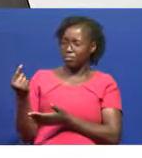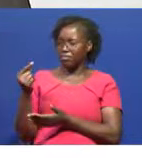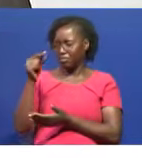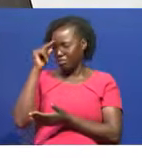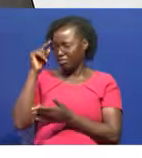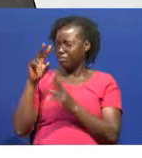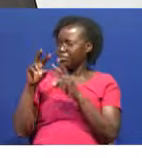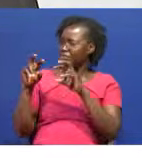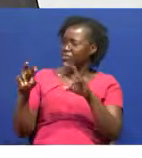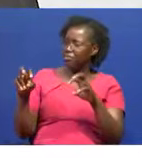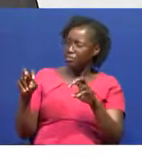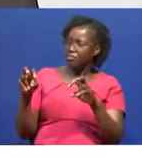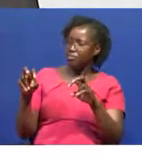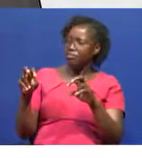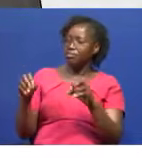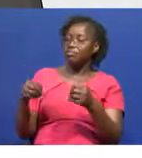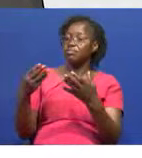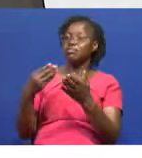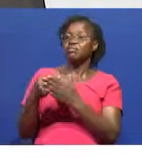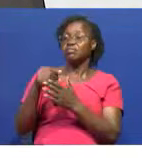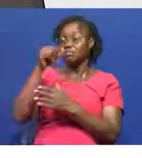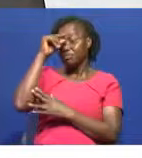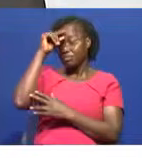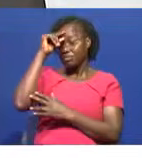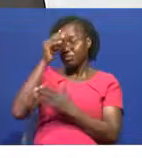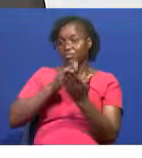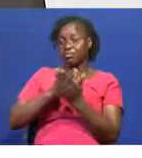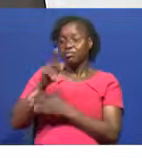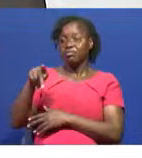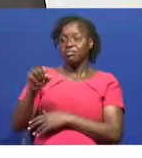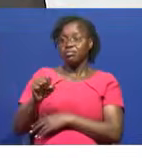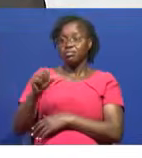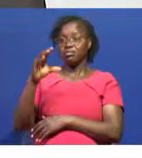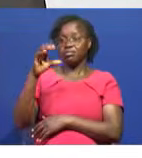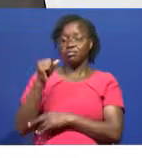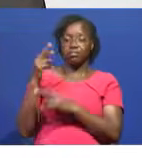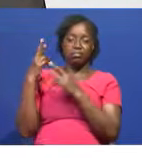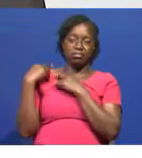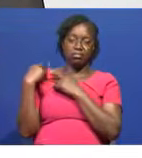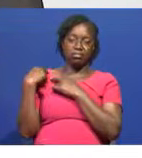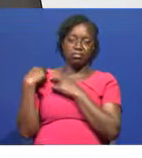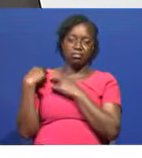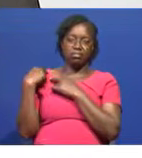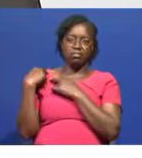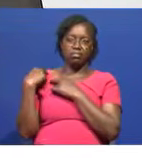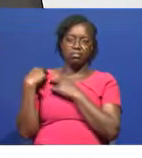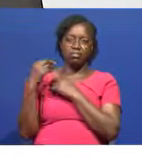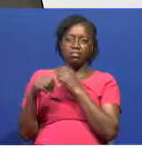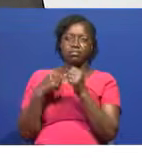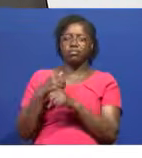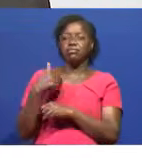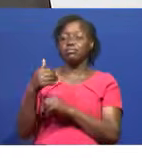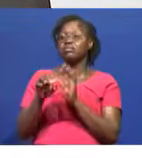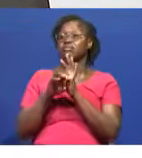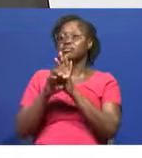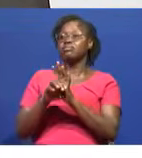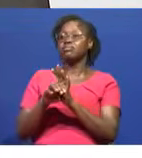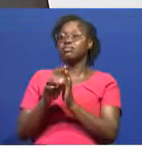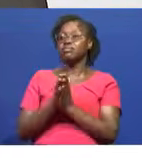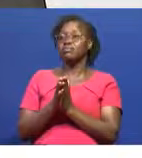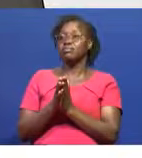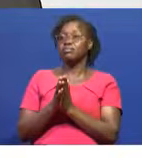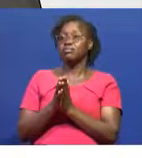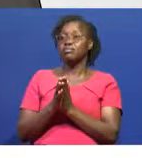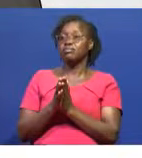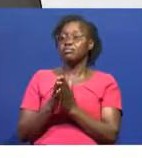government monitoring, and this one is submitted to the government through the PS and the CS are in charge of those ministries. So every year, you see, for example, NCCS,